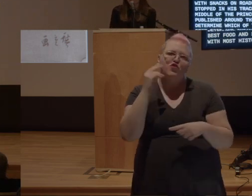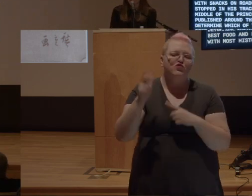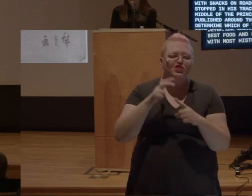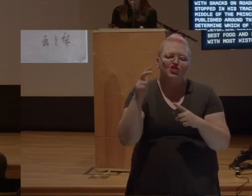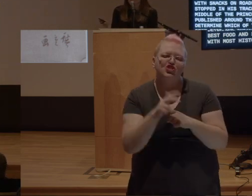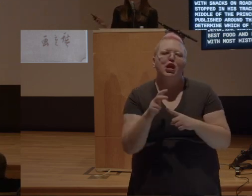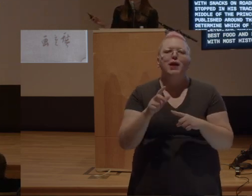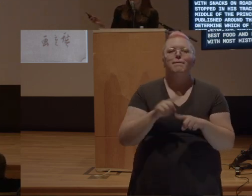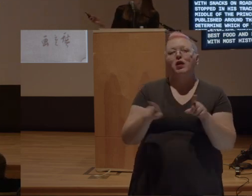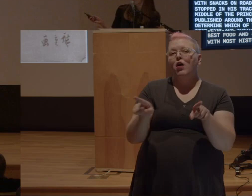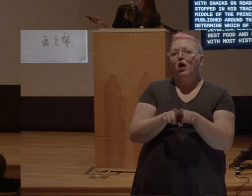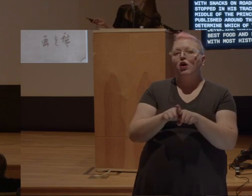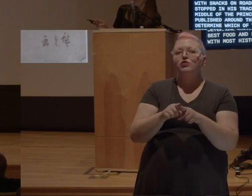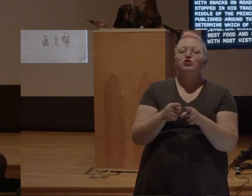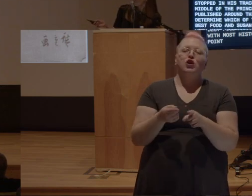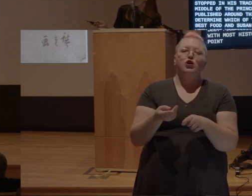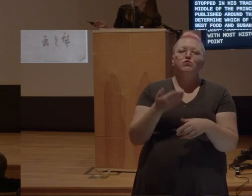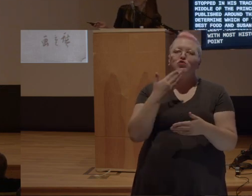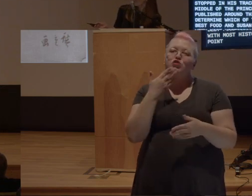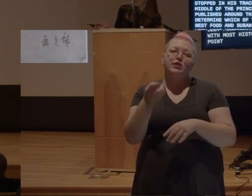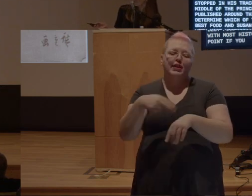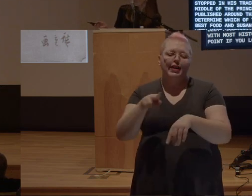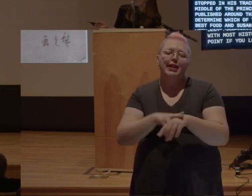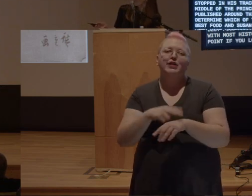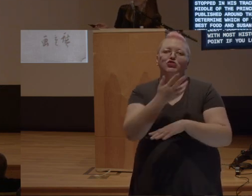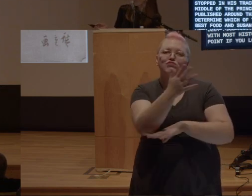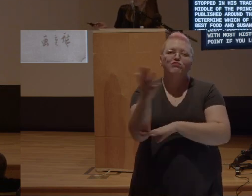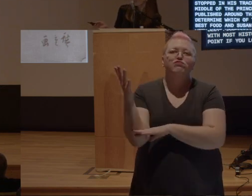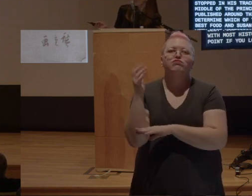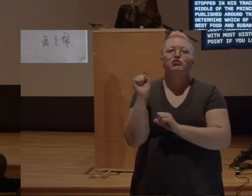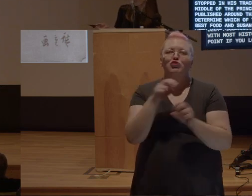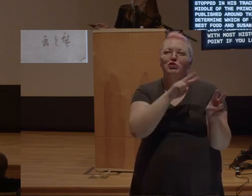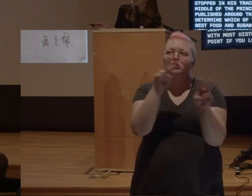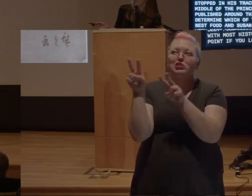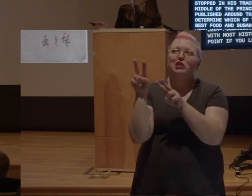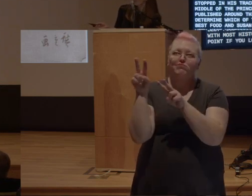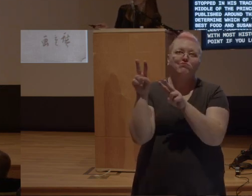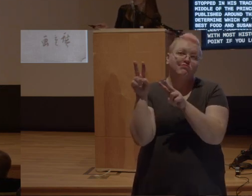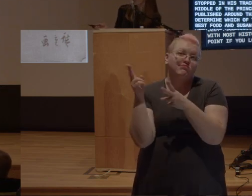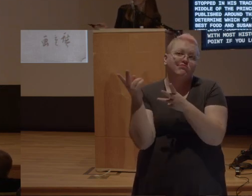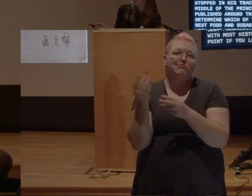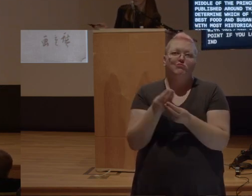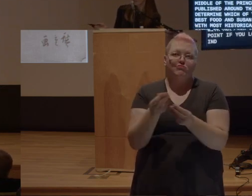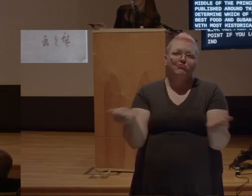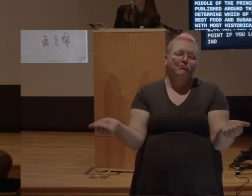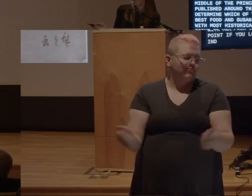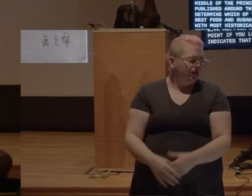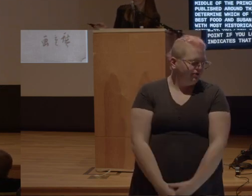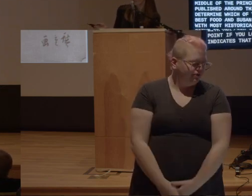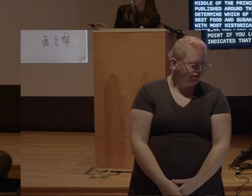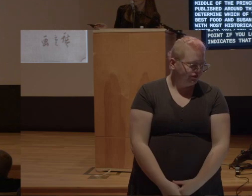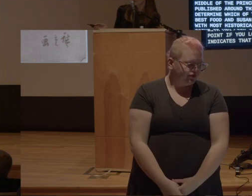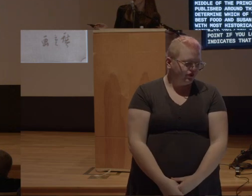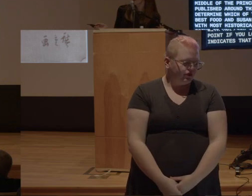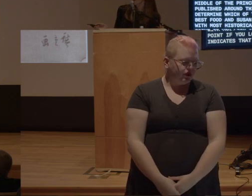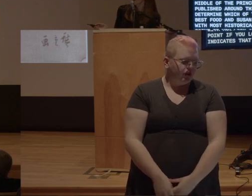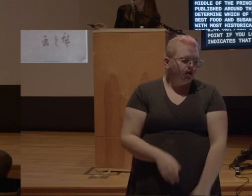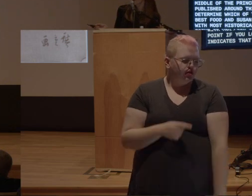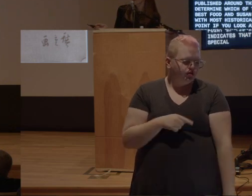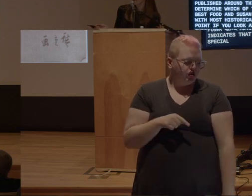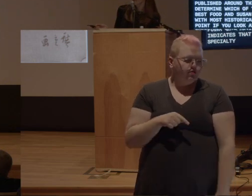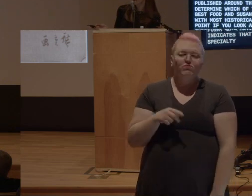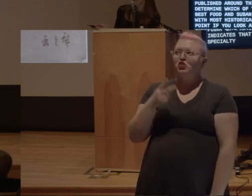And in fact, in this print, if you look at the sign behind this man, it indicates that he's probably eating a local